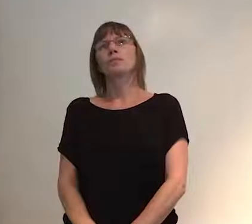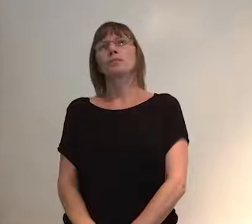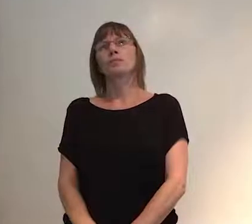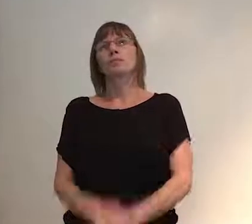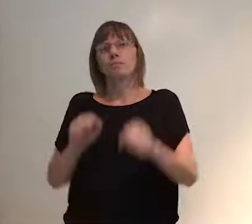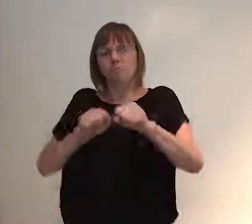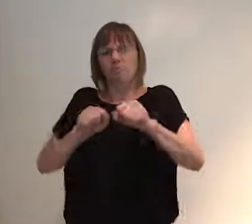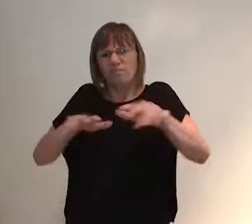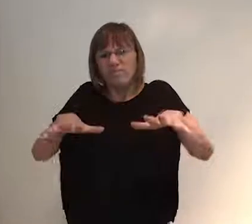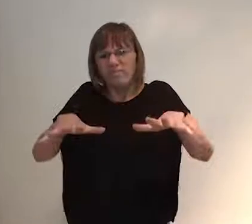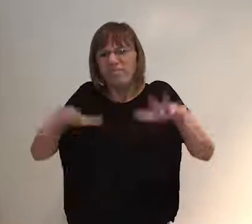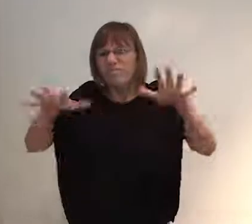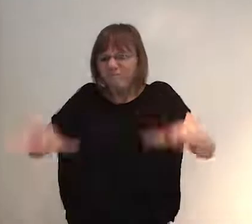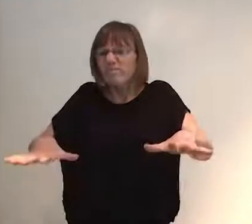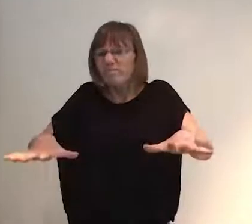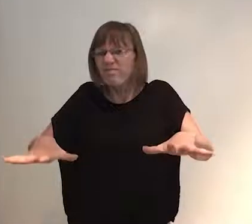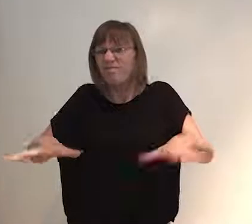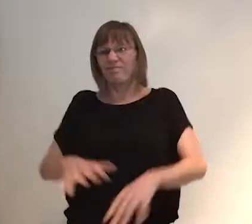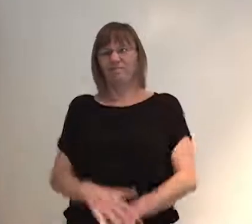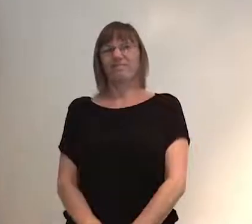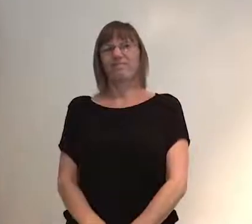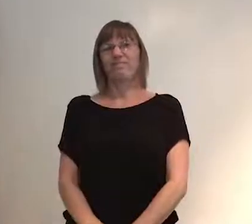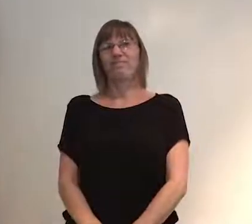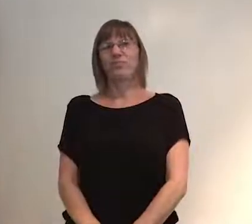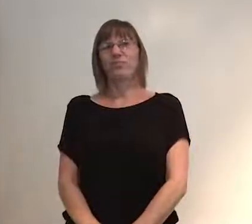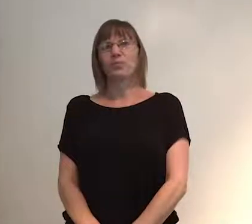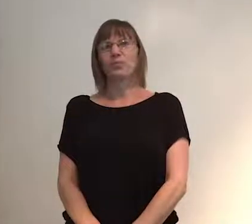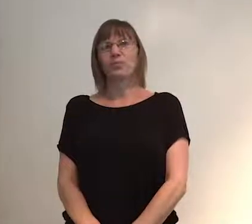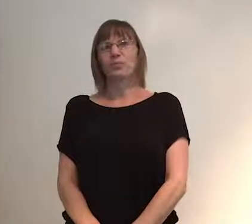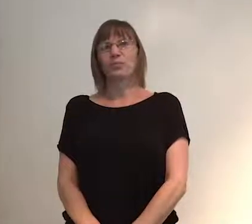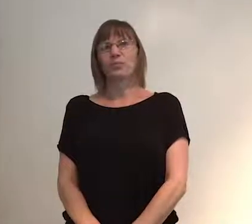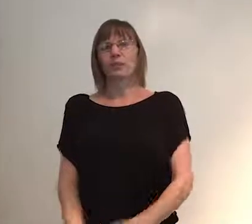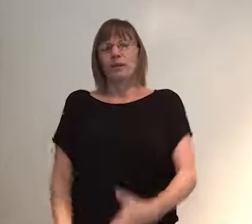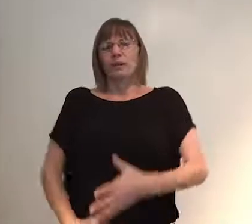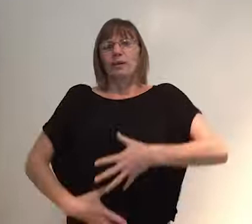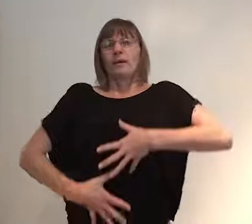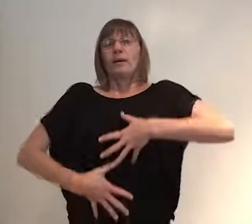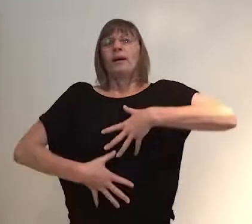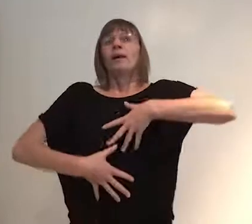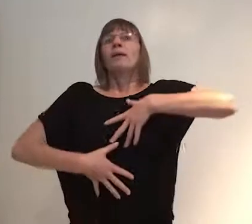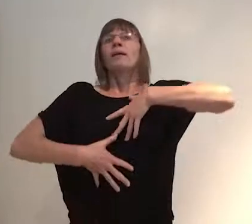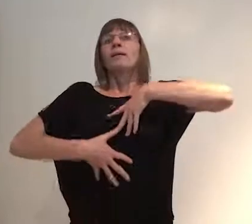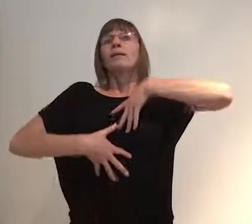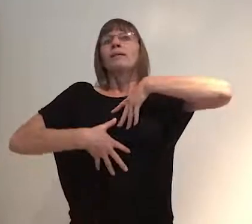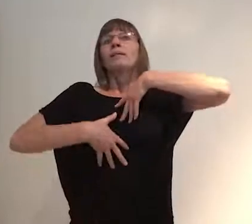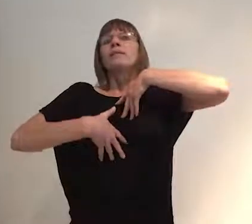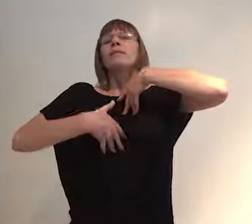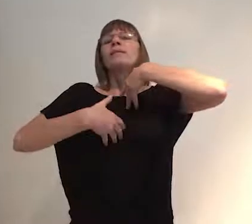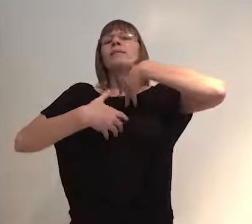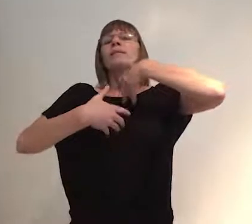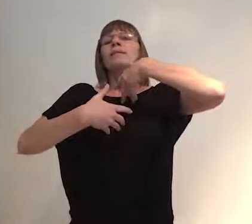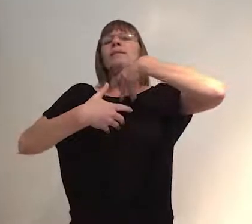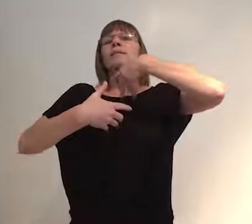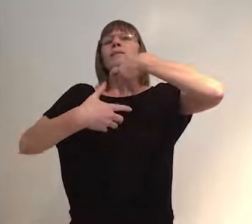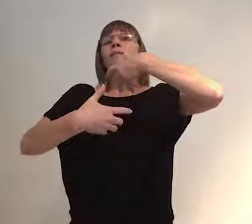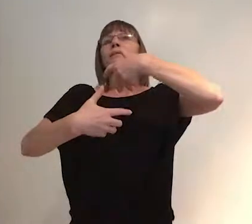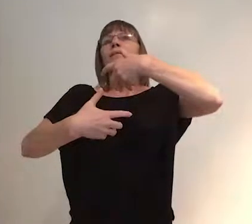in front. Spread those starfish fingers nice and wide again. And then we inhale. We're lifting up.